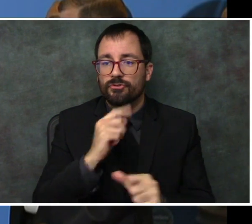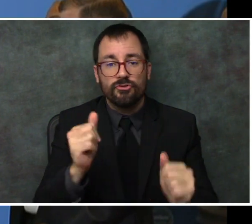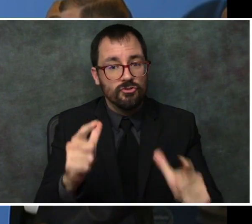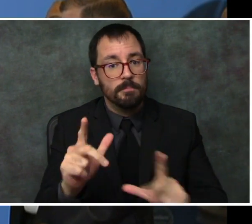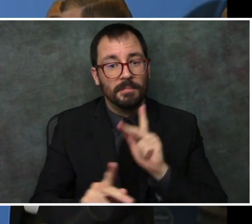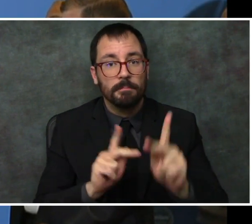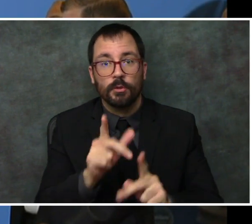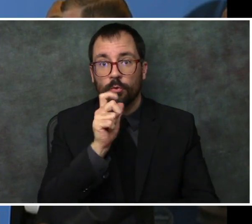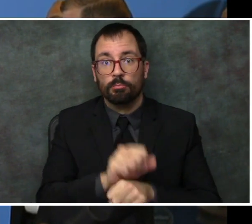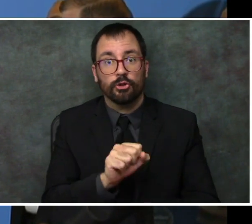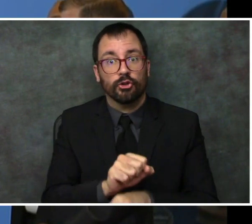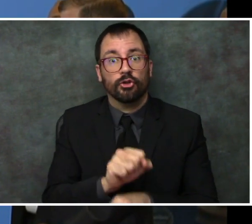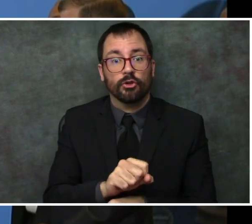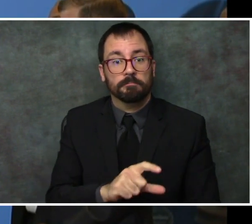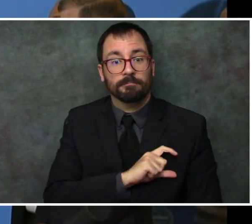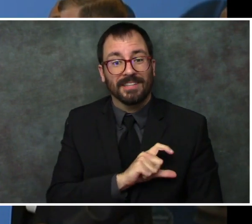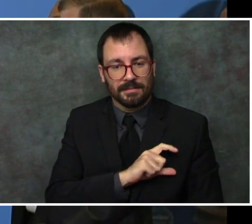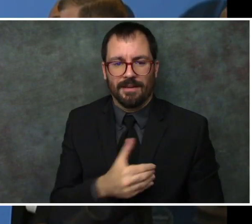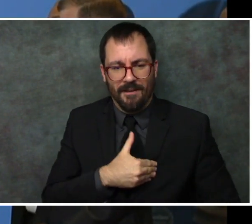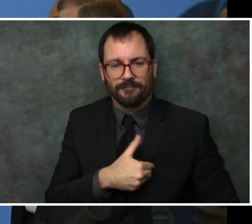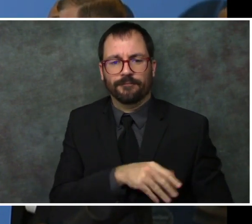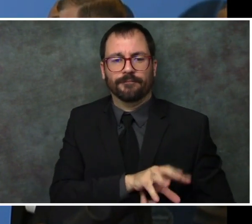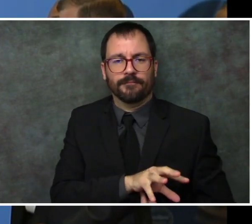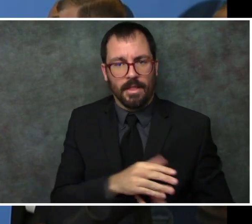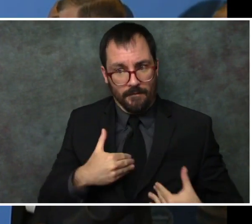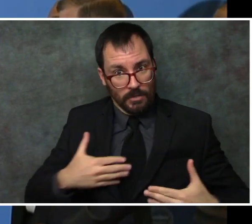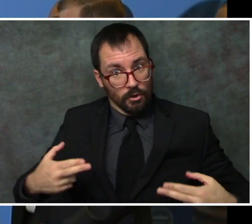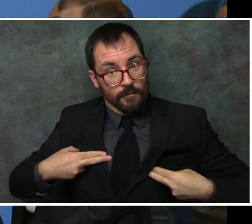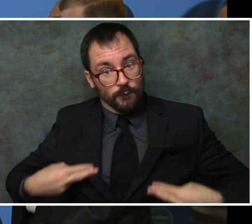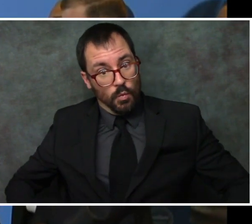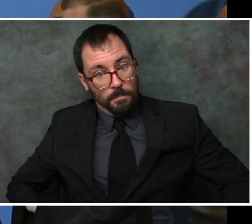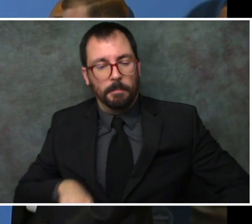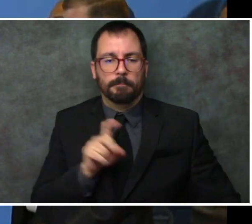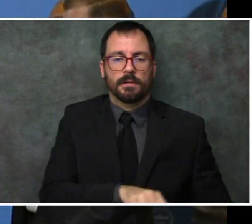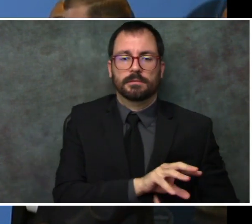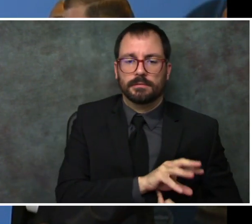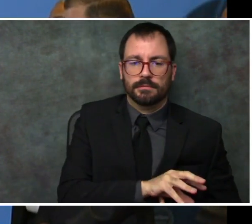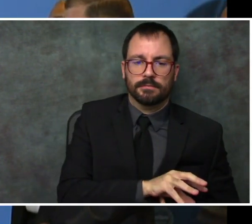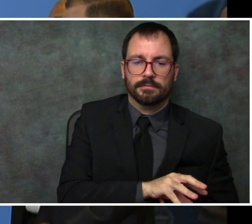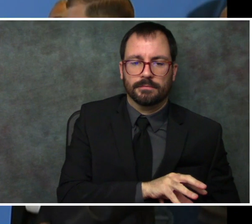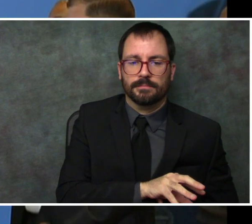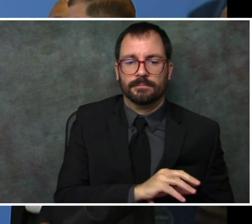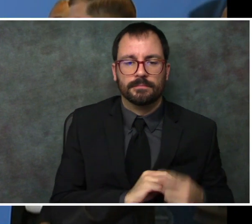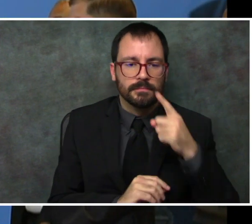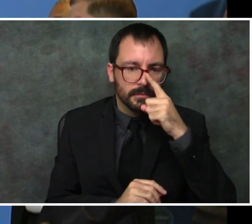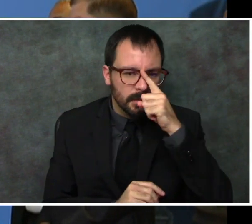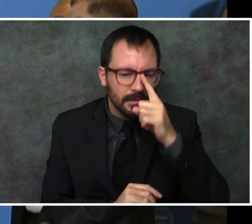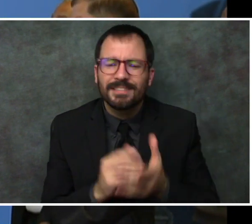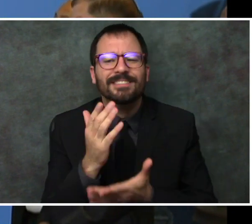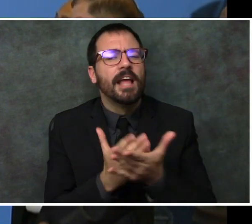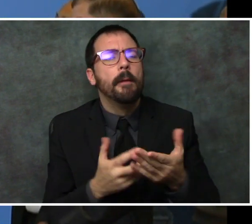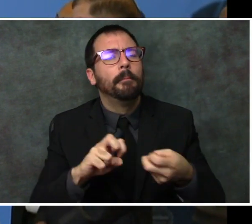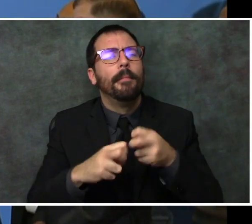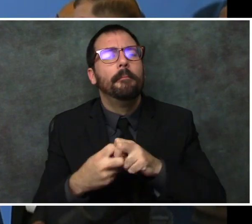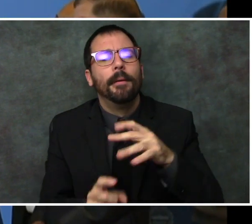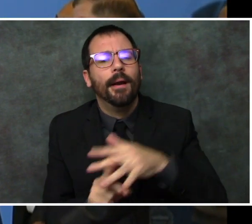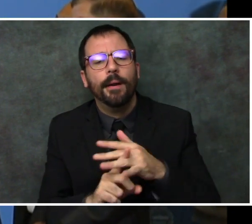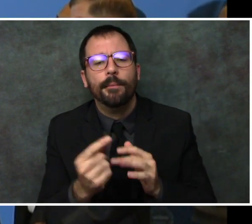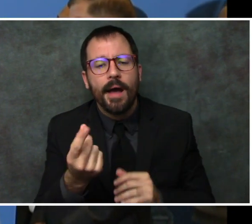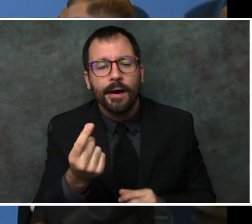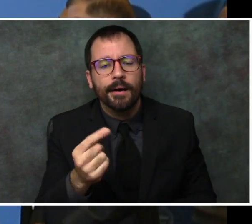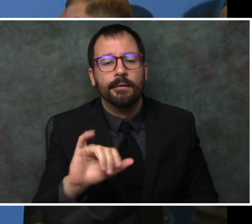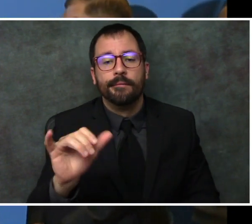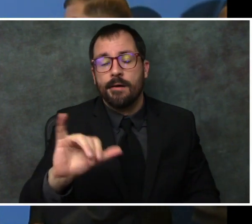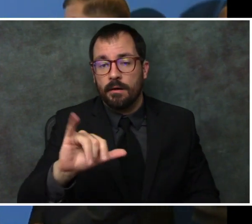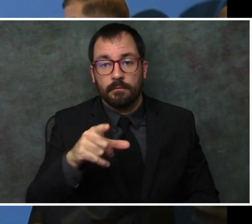had all uniformed officers with body cams. And in addition to that, there were